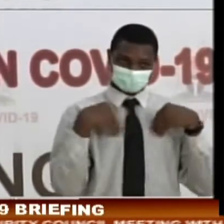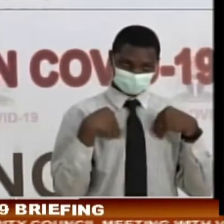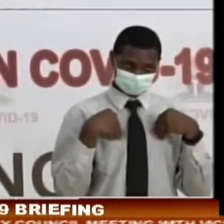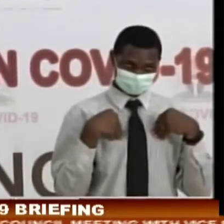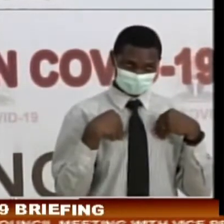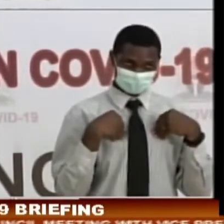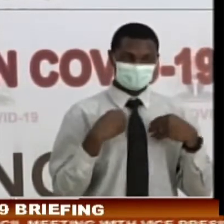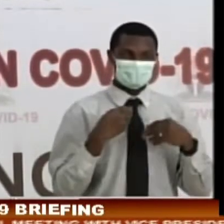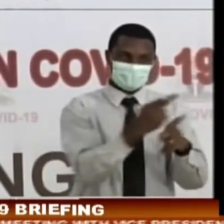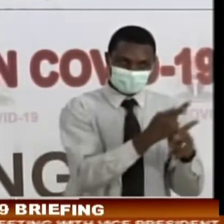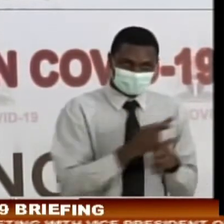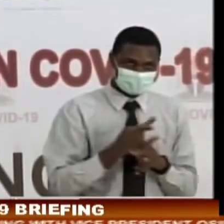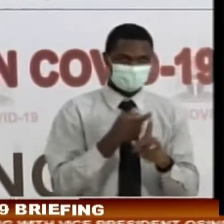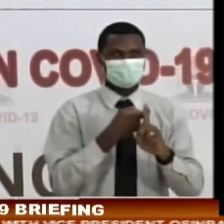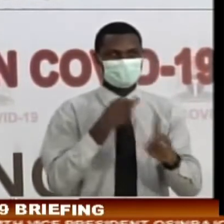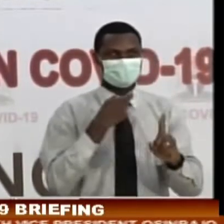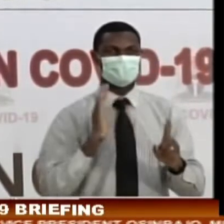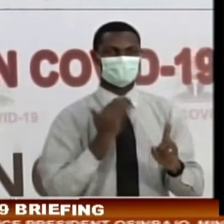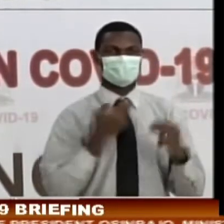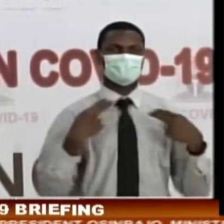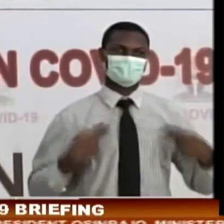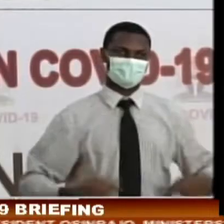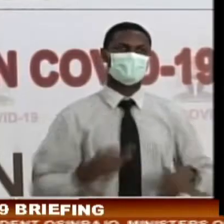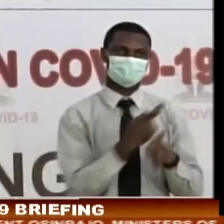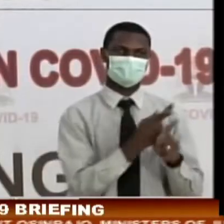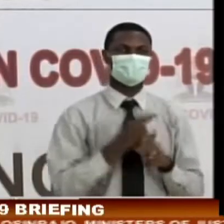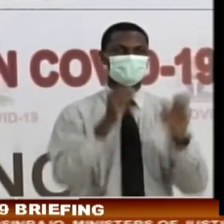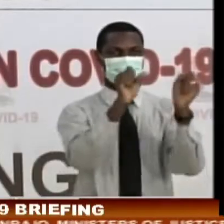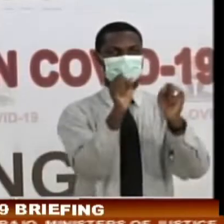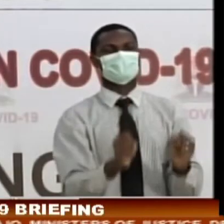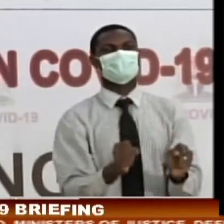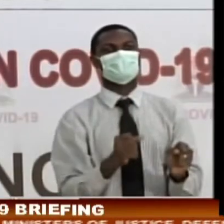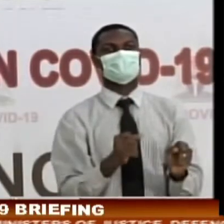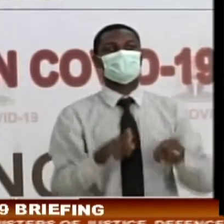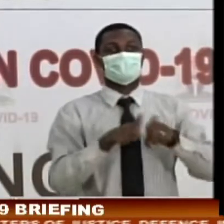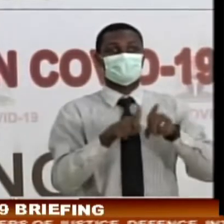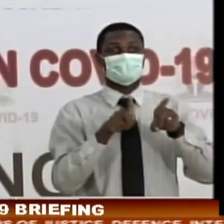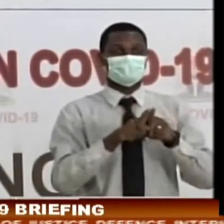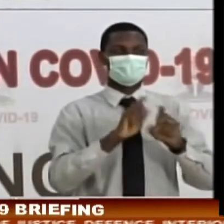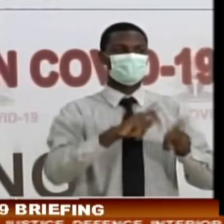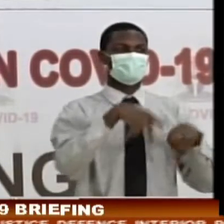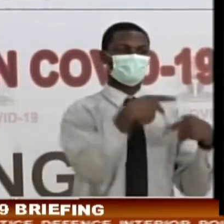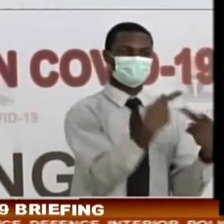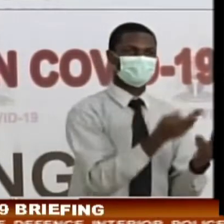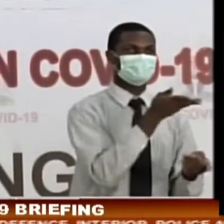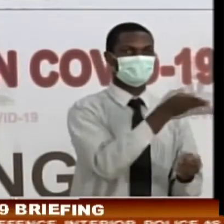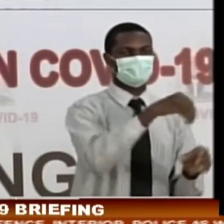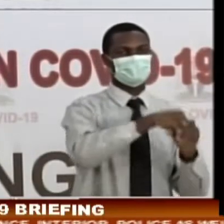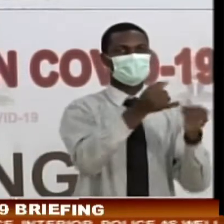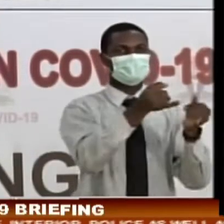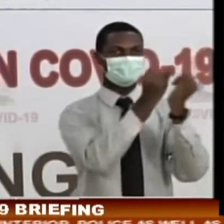the Health Care system and the provisions in the isolation Center